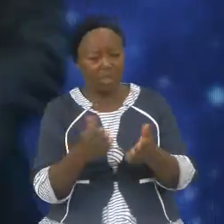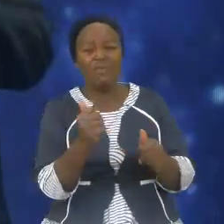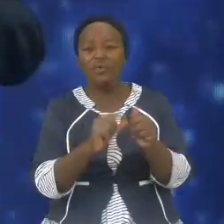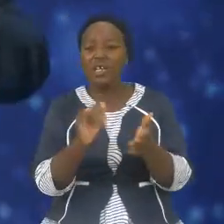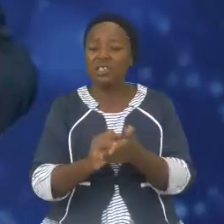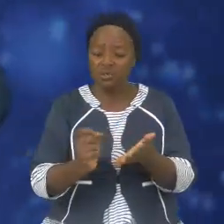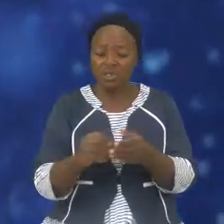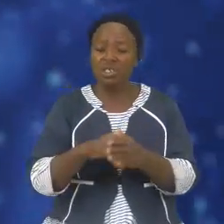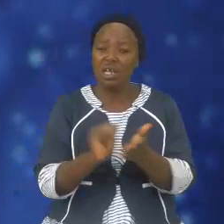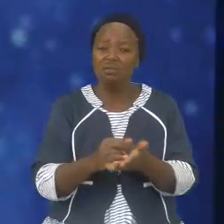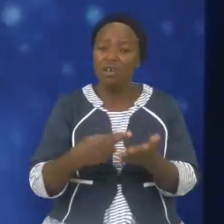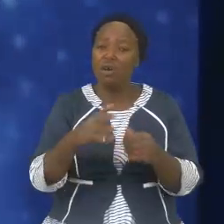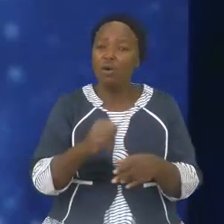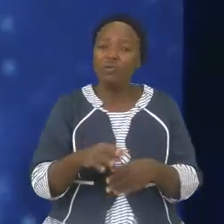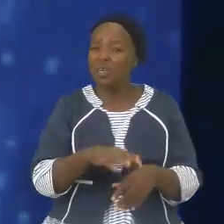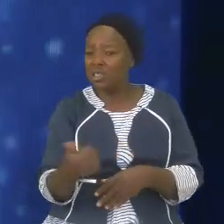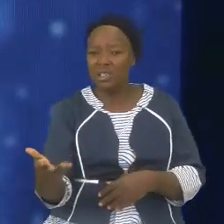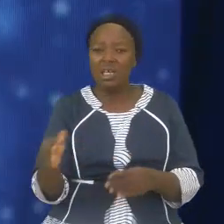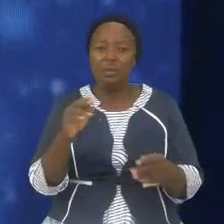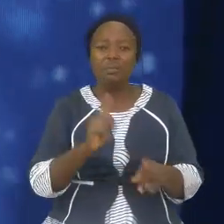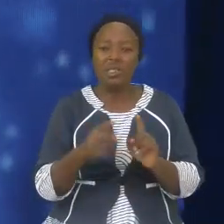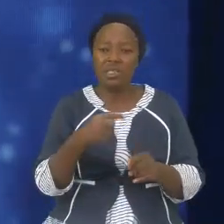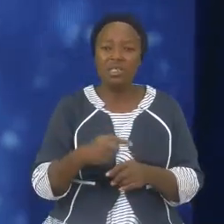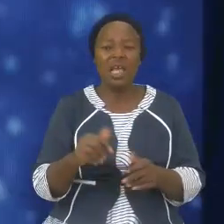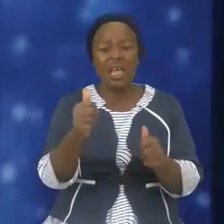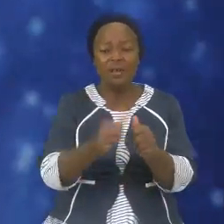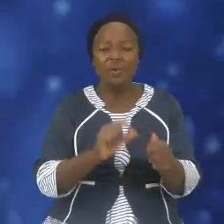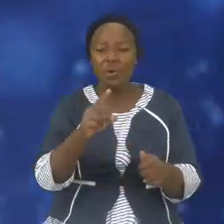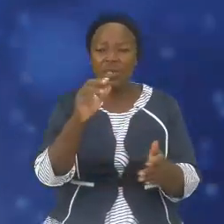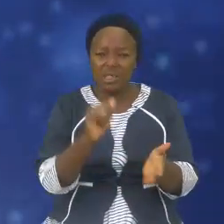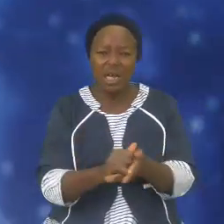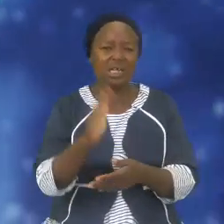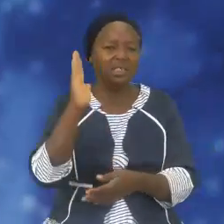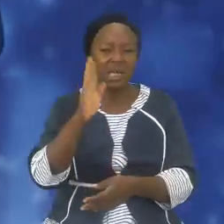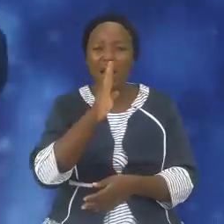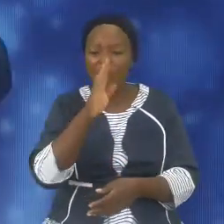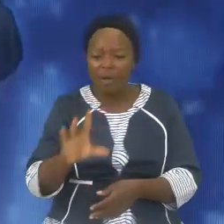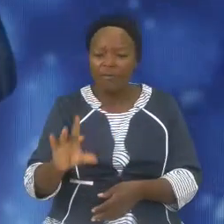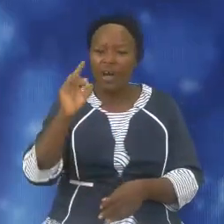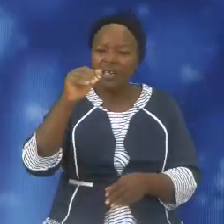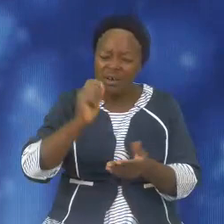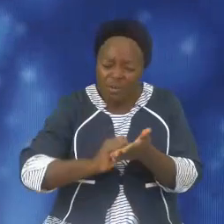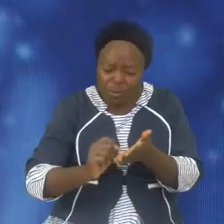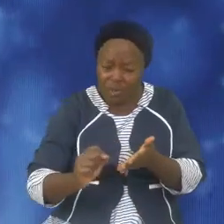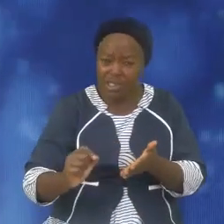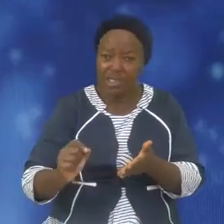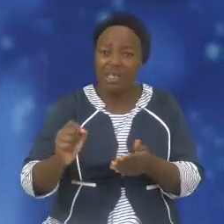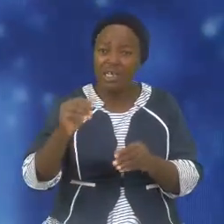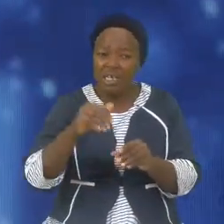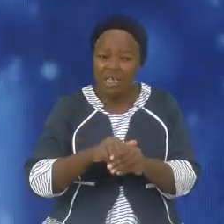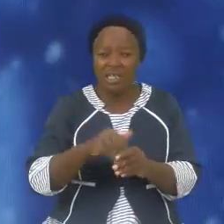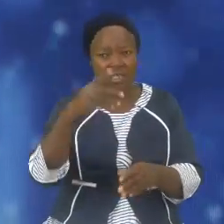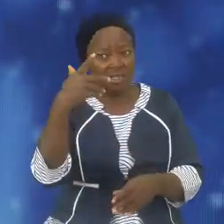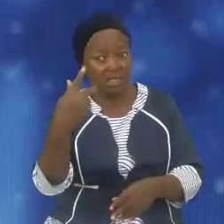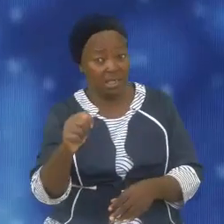the other. But it says everyone that shall be found written in the book.